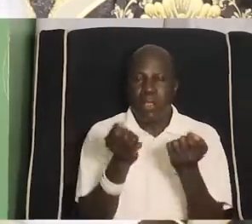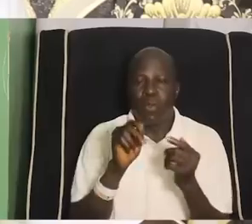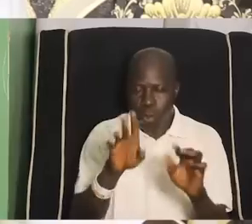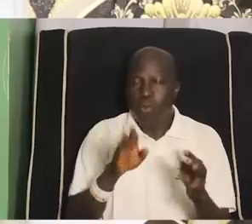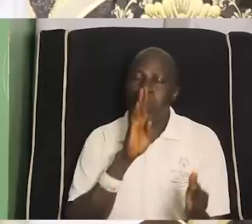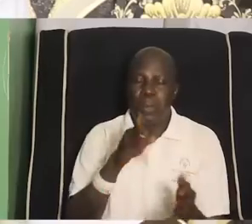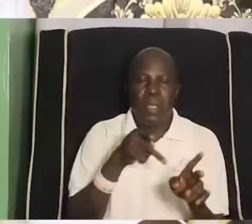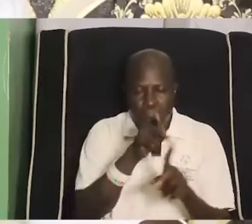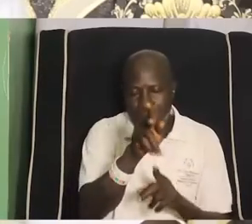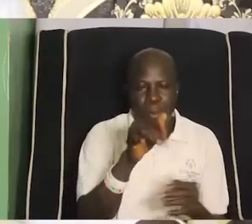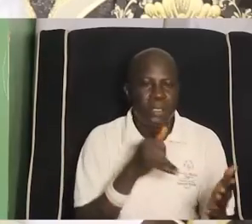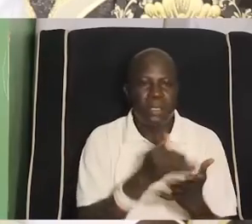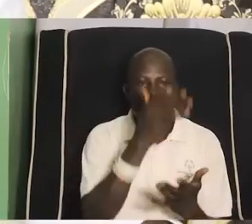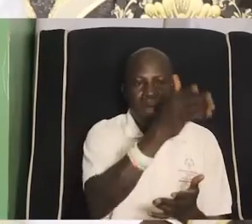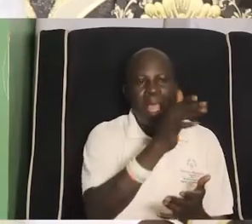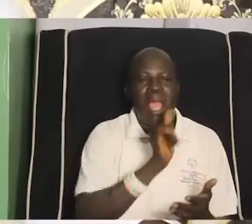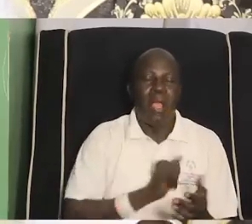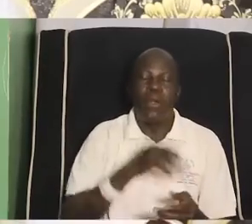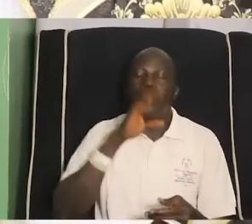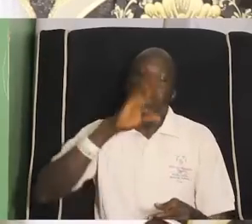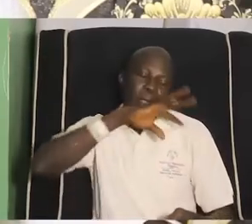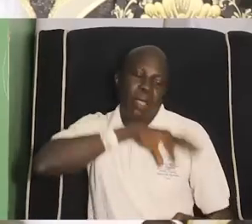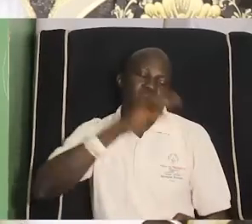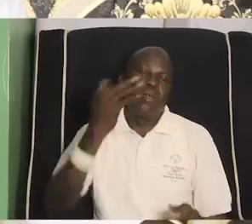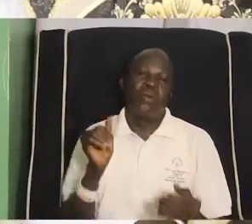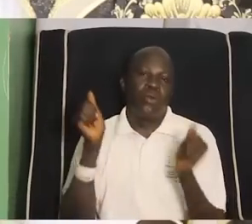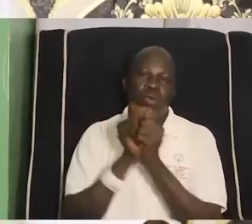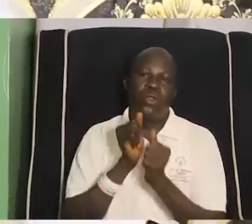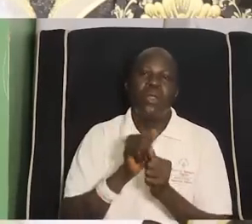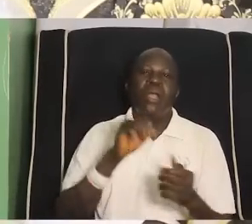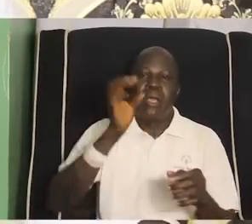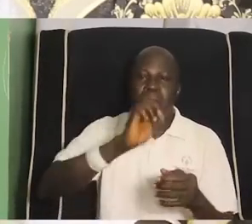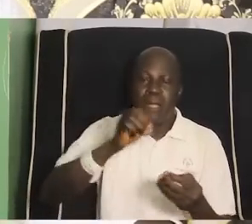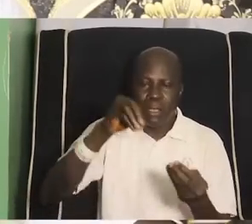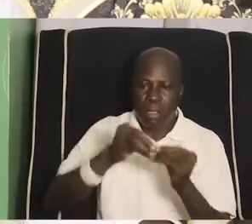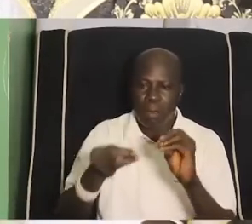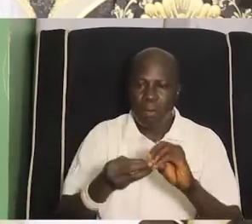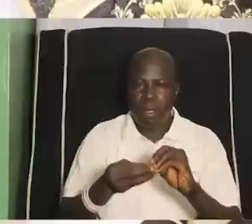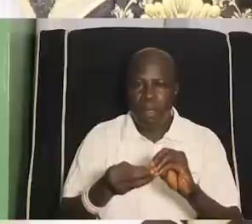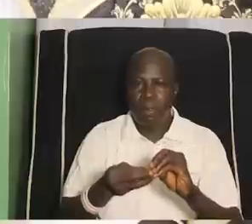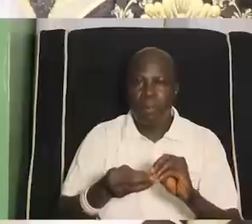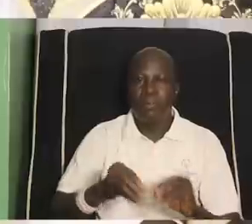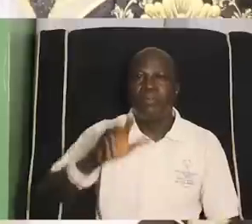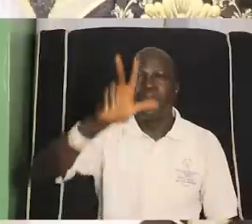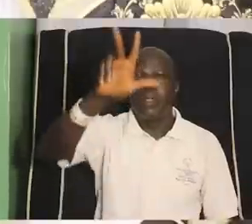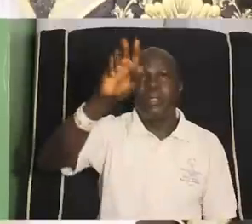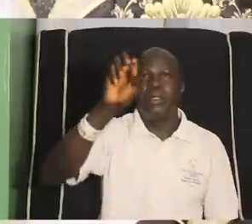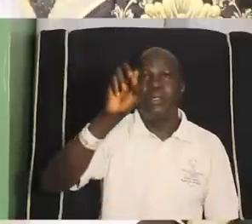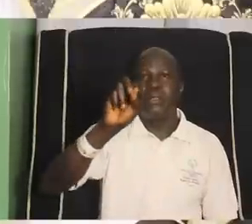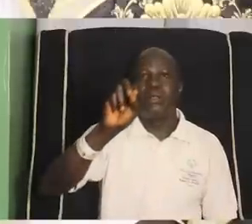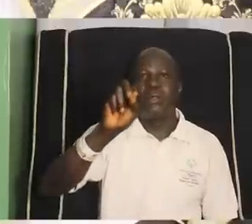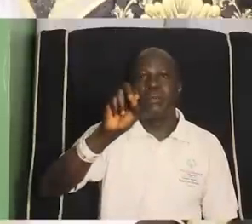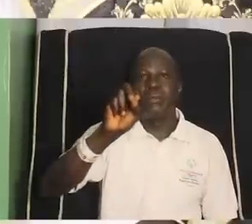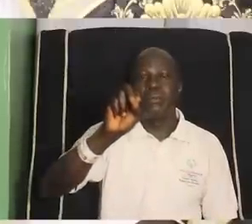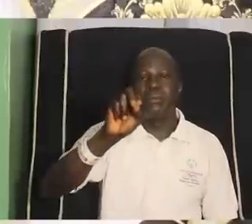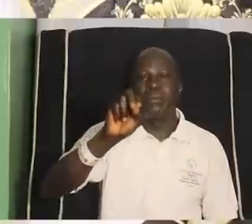nbe I want to partake mo fe ni ere nla I want to have great reward call number yesi write your account number